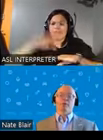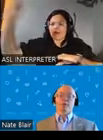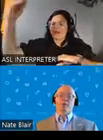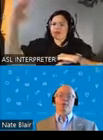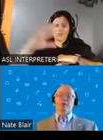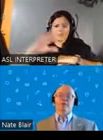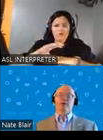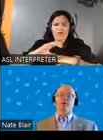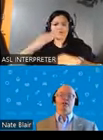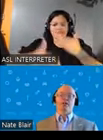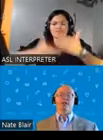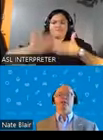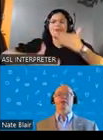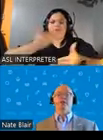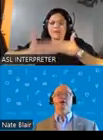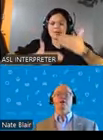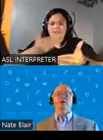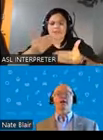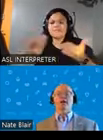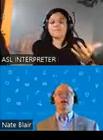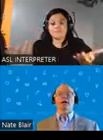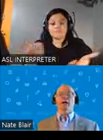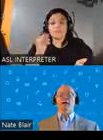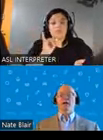Paritosh was discussing, variations in electric load